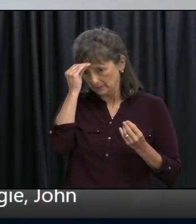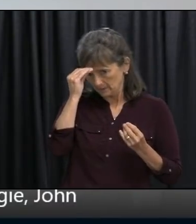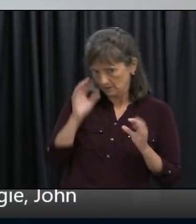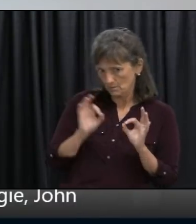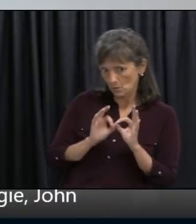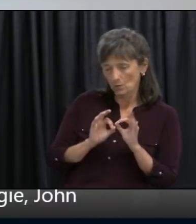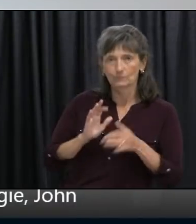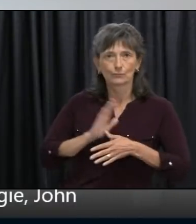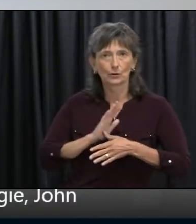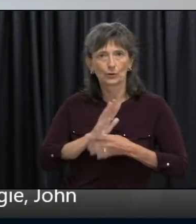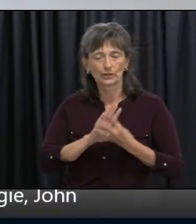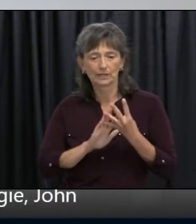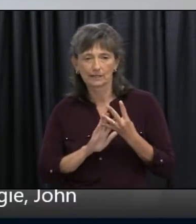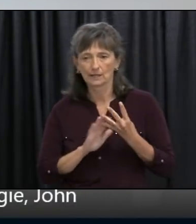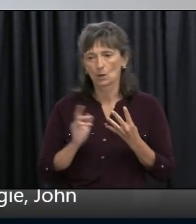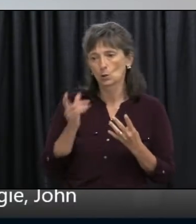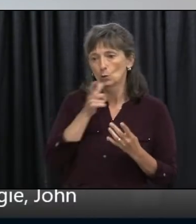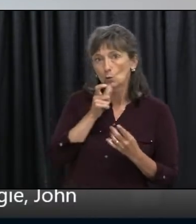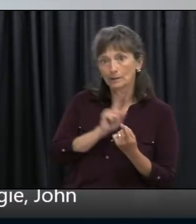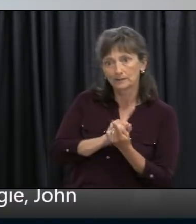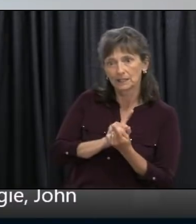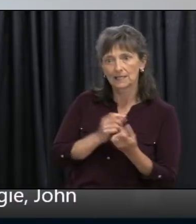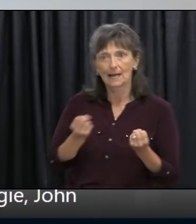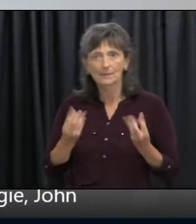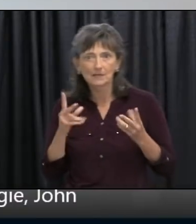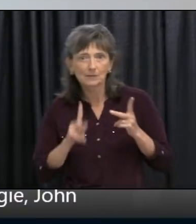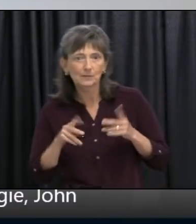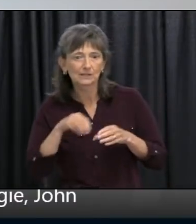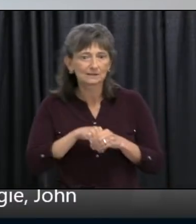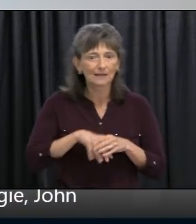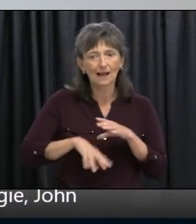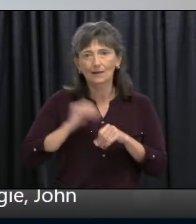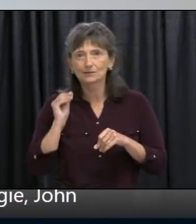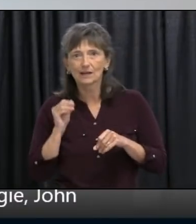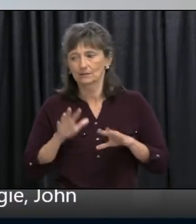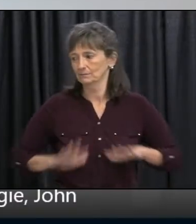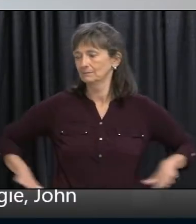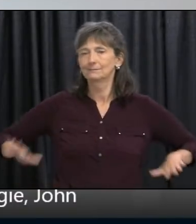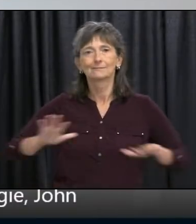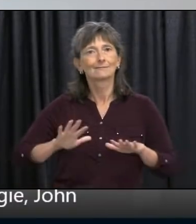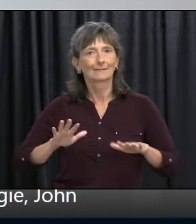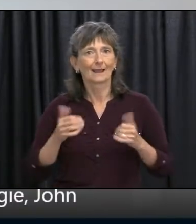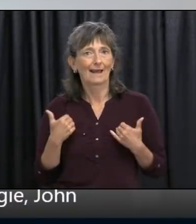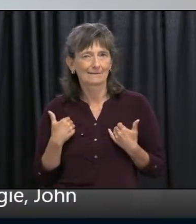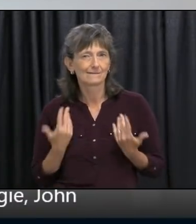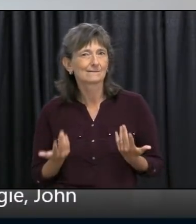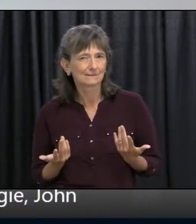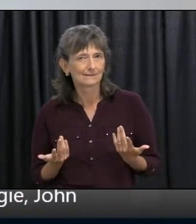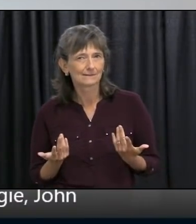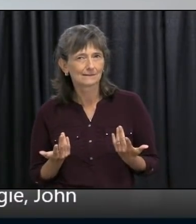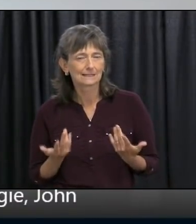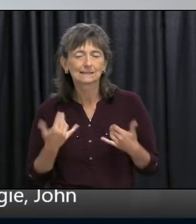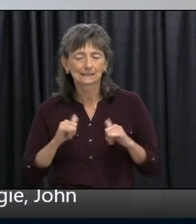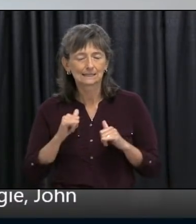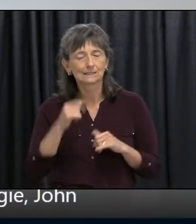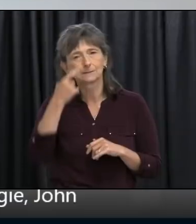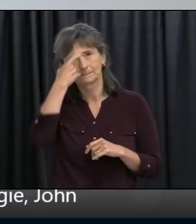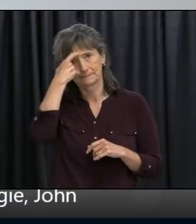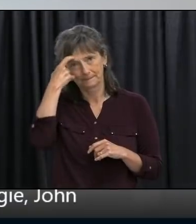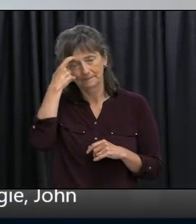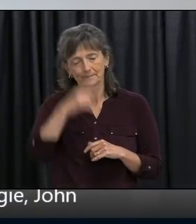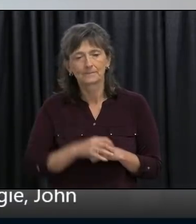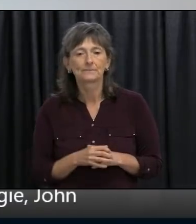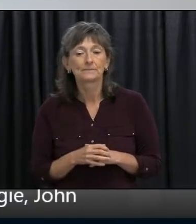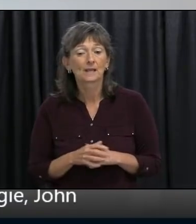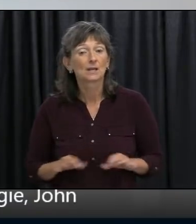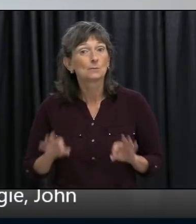our loved ones. And that's the way we can judge how safe it might be. The key to preventing the spread of